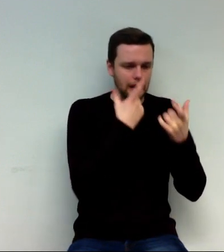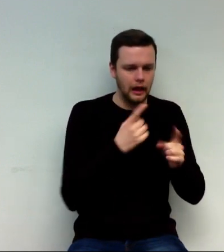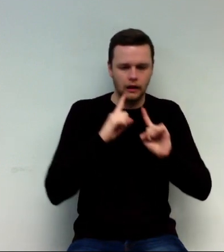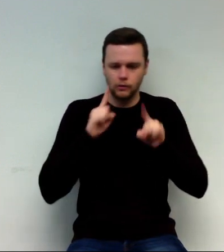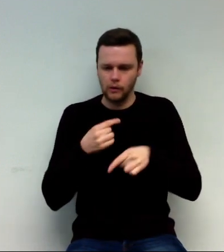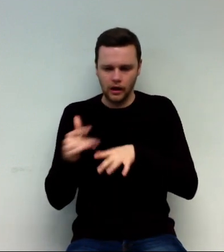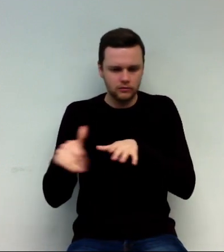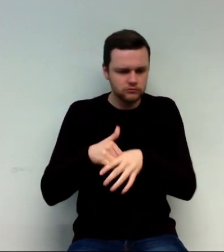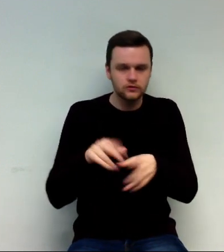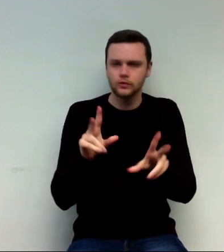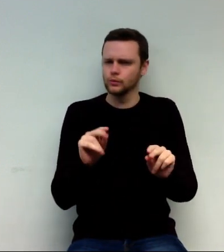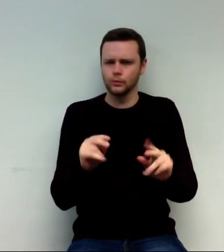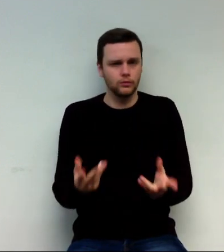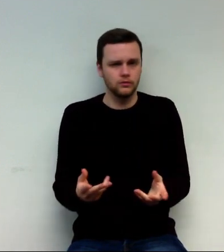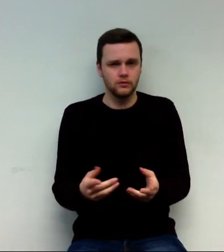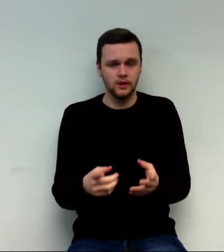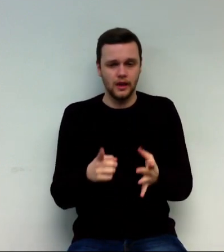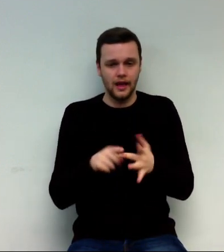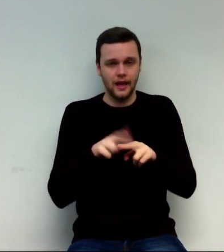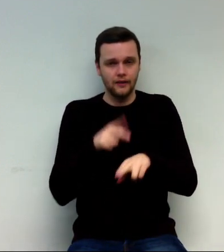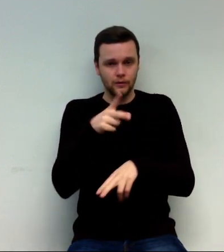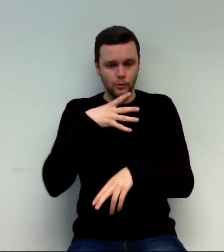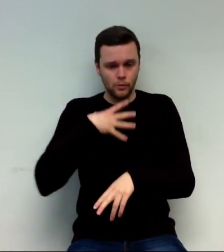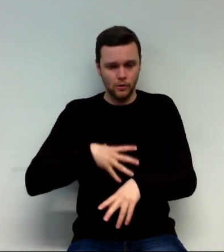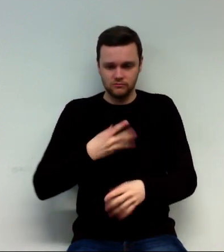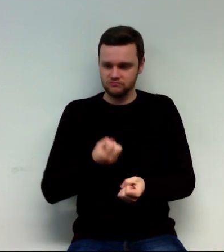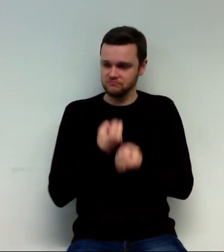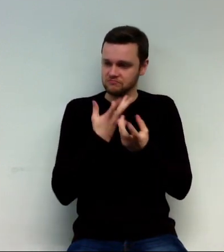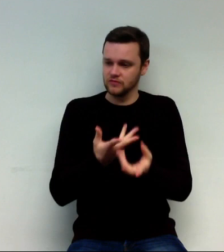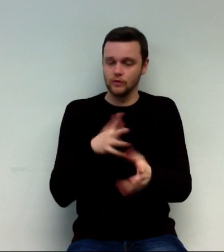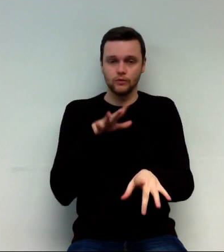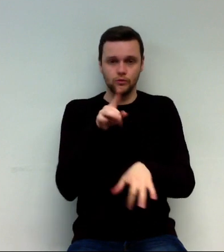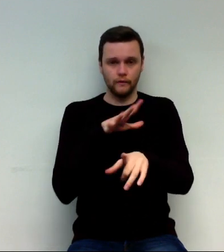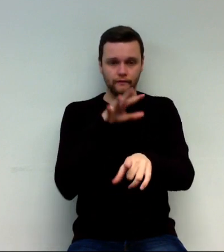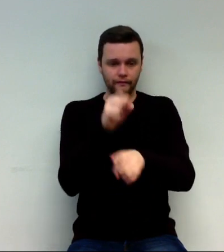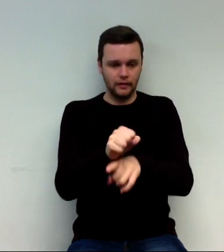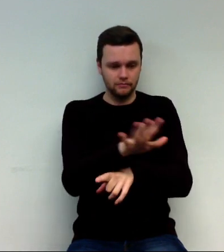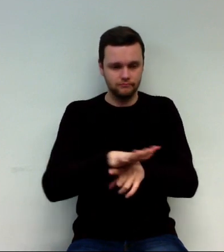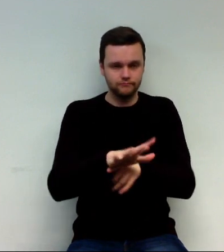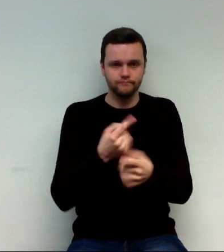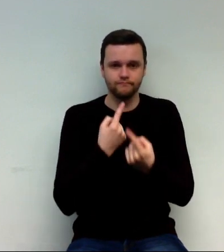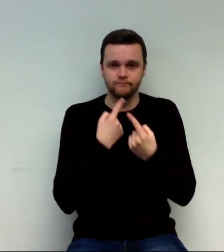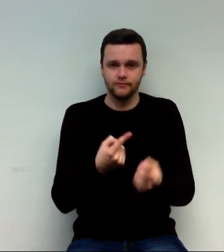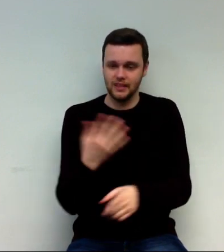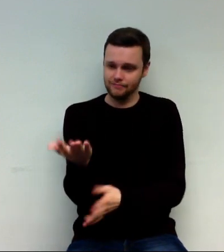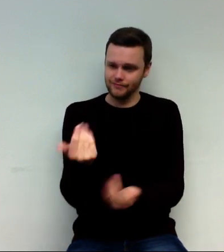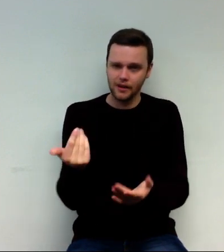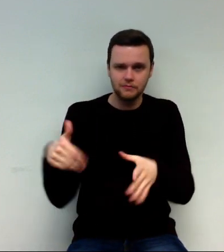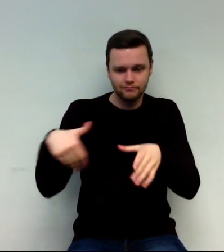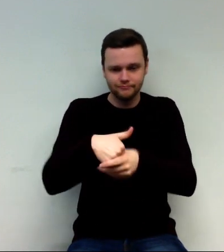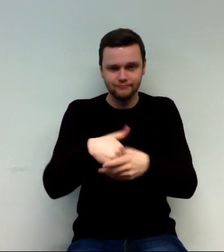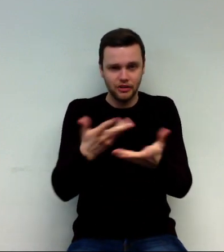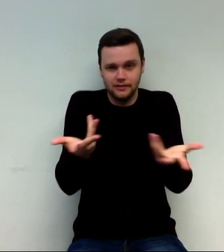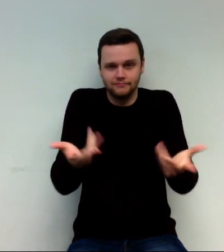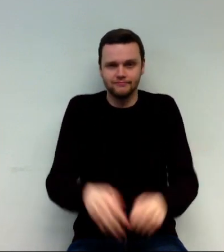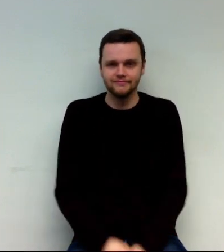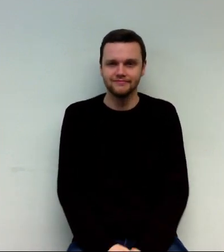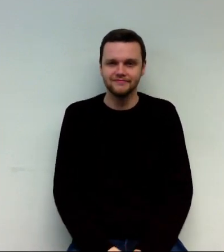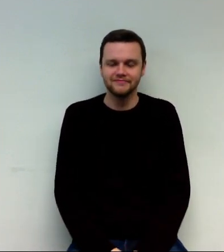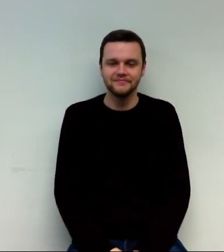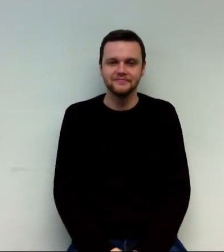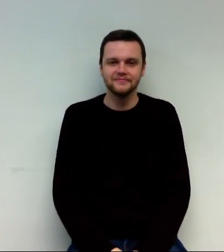Fringe. If you've got a story to tell and can find a venue to tell it in, come and tell your story. You're in. You're in. You're in the